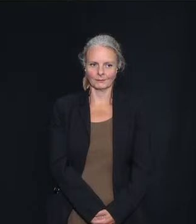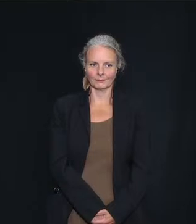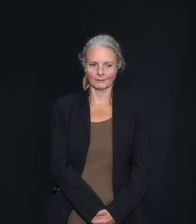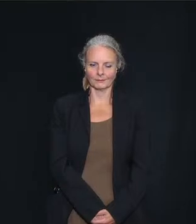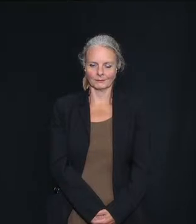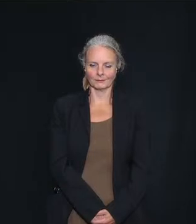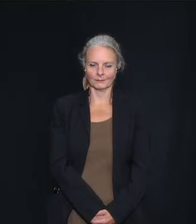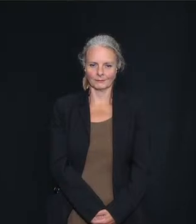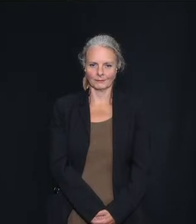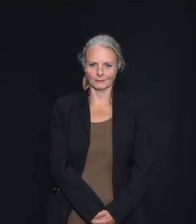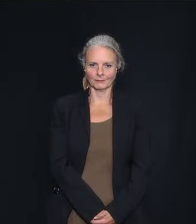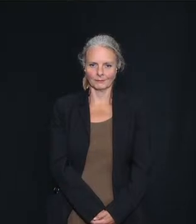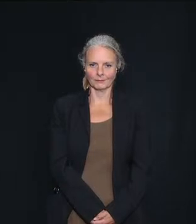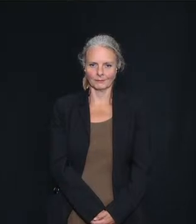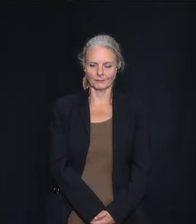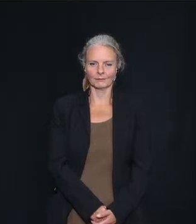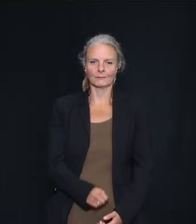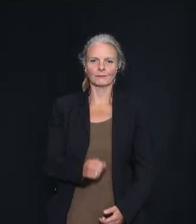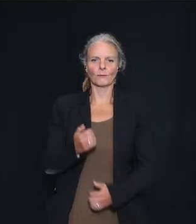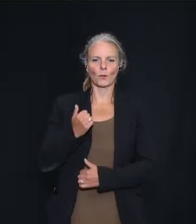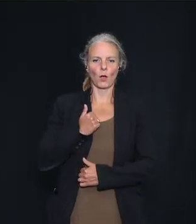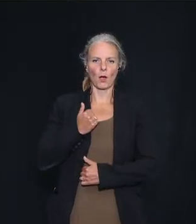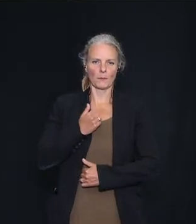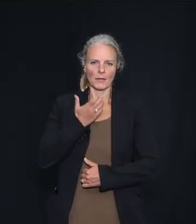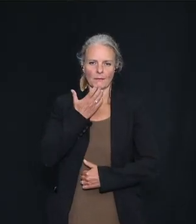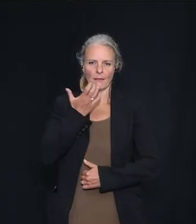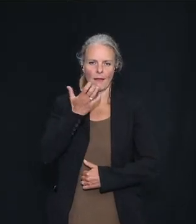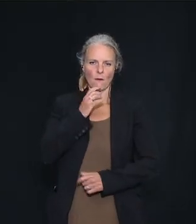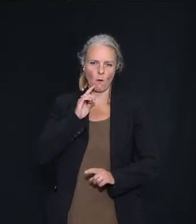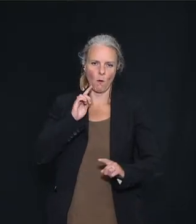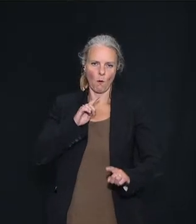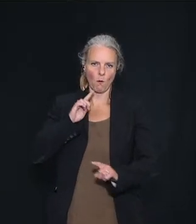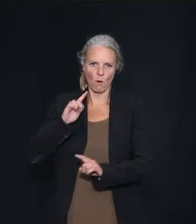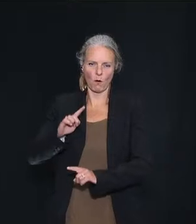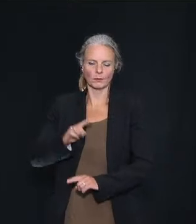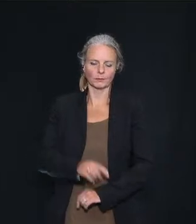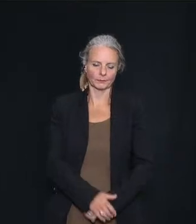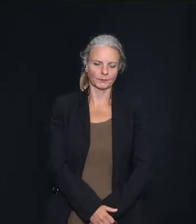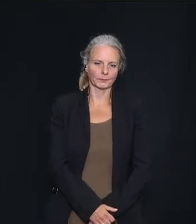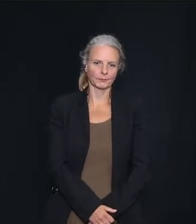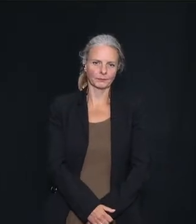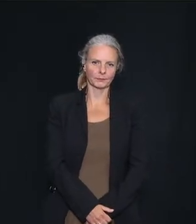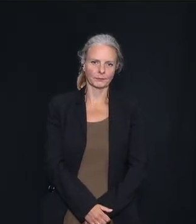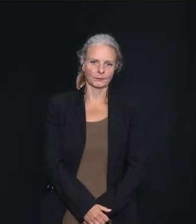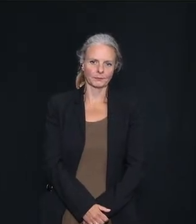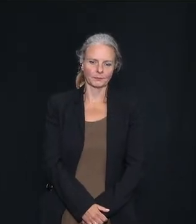realmente recibir las peticiones por parte del...